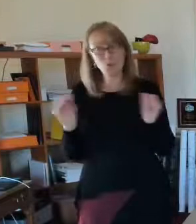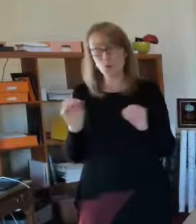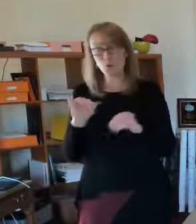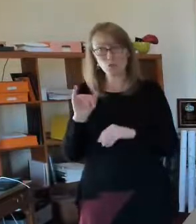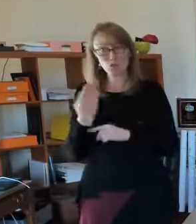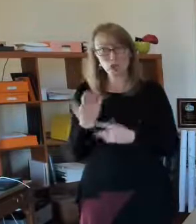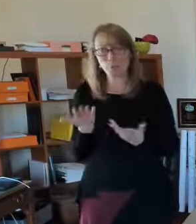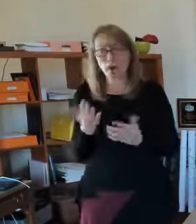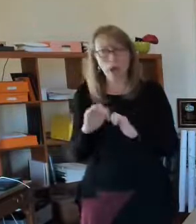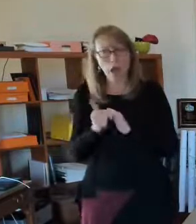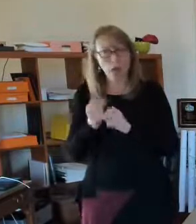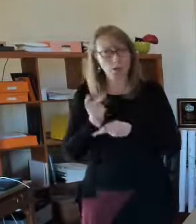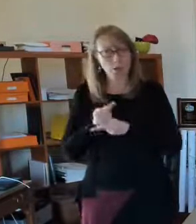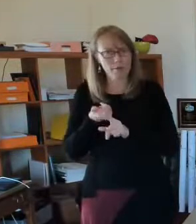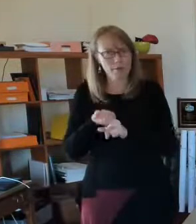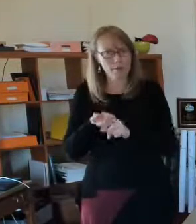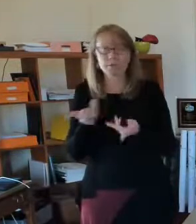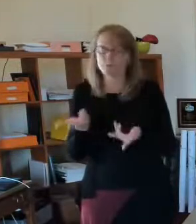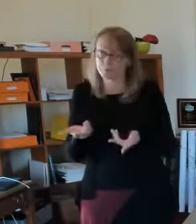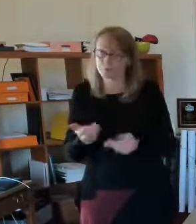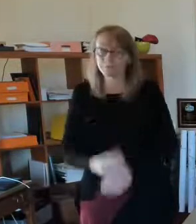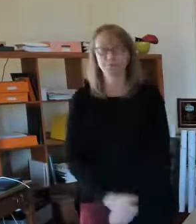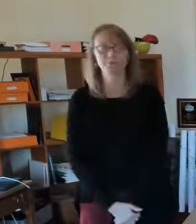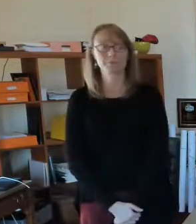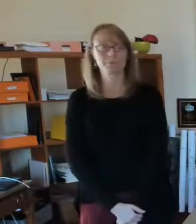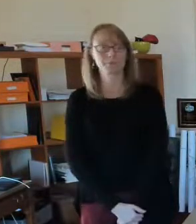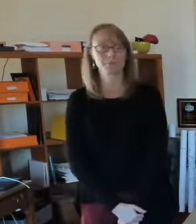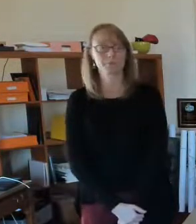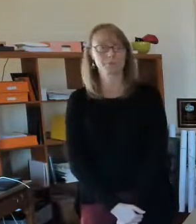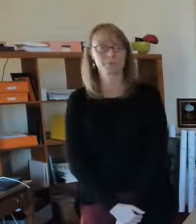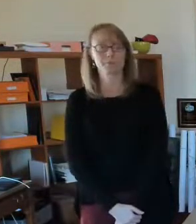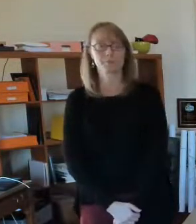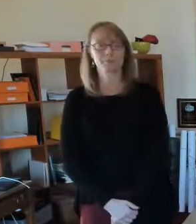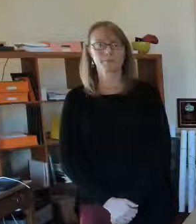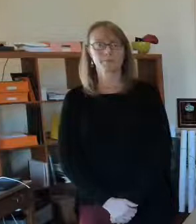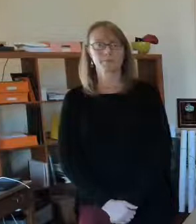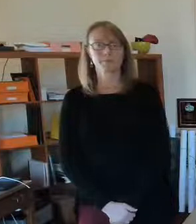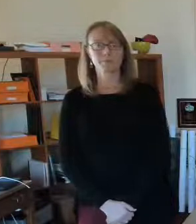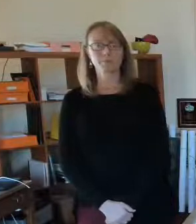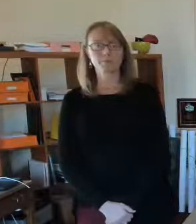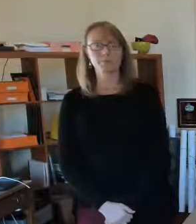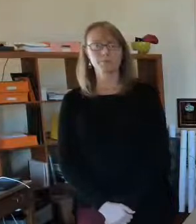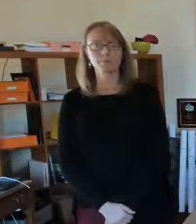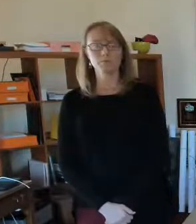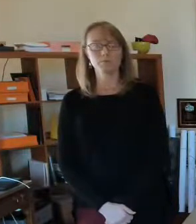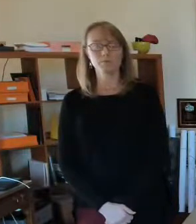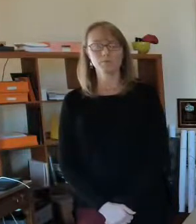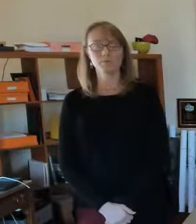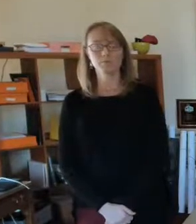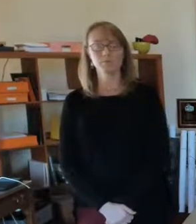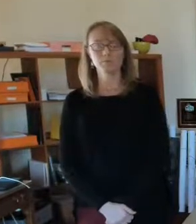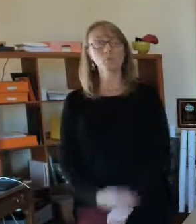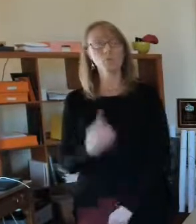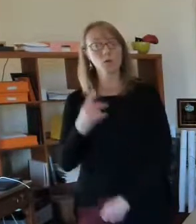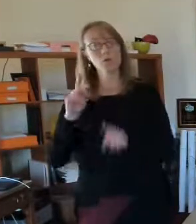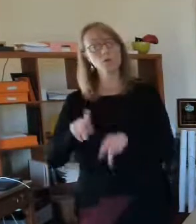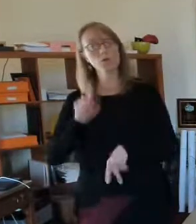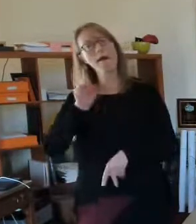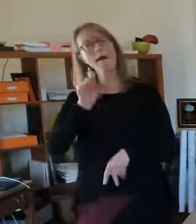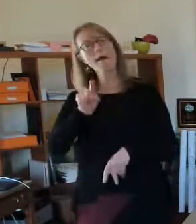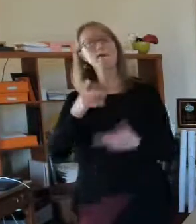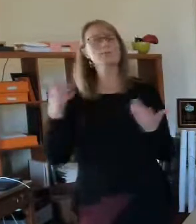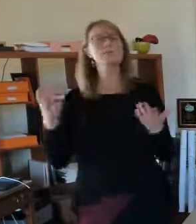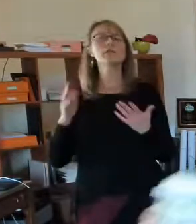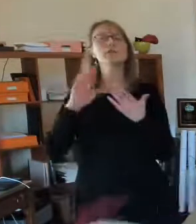Pritz and some other folks have asked about current guidance from the city about folks who do go to work in the business